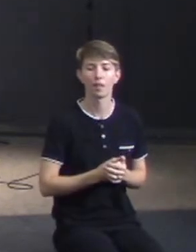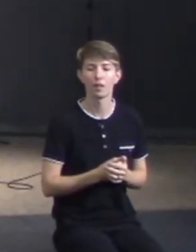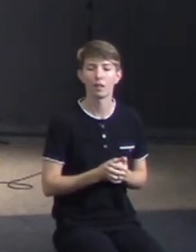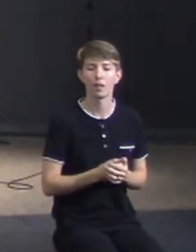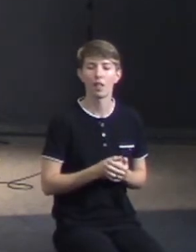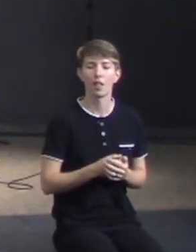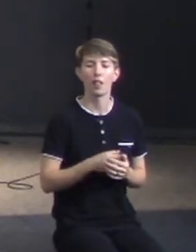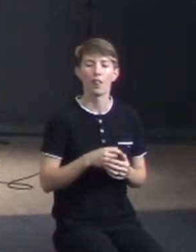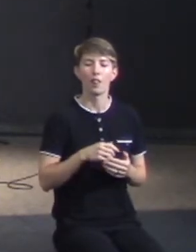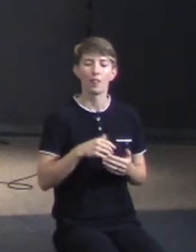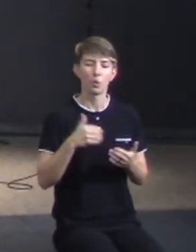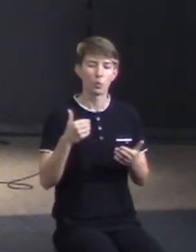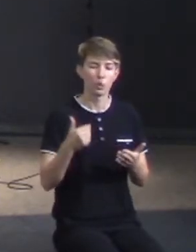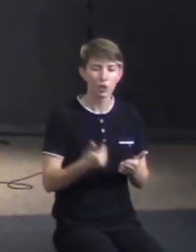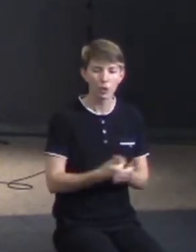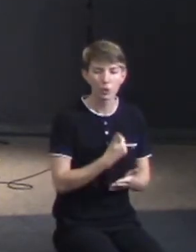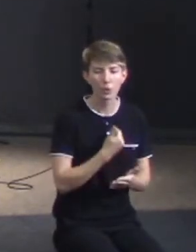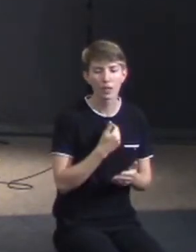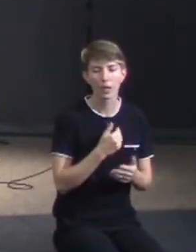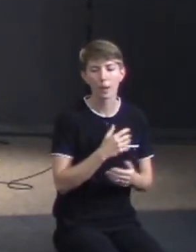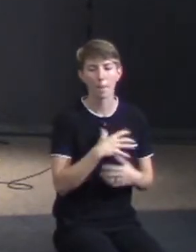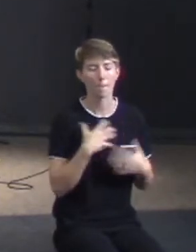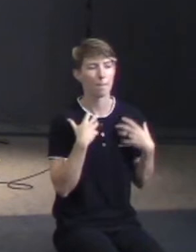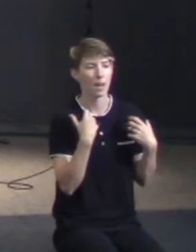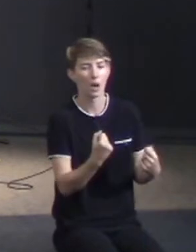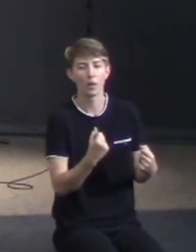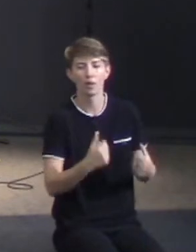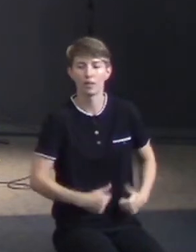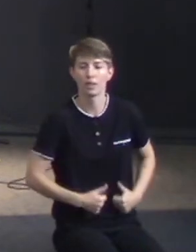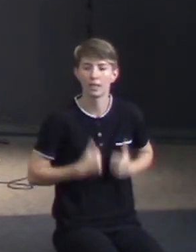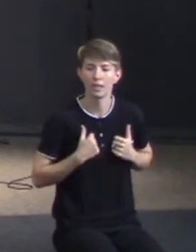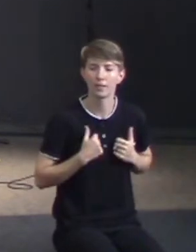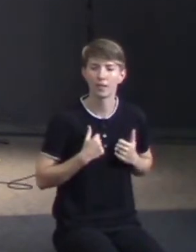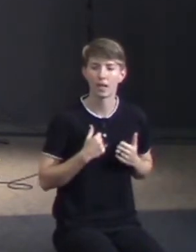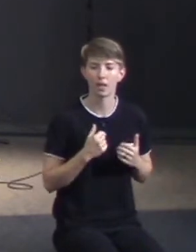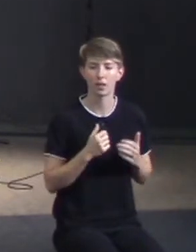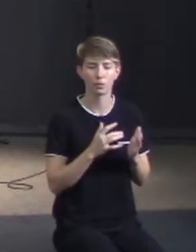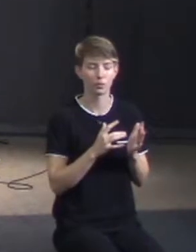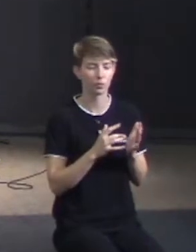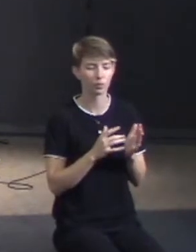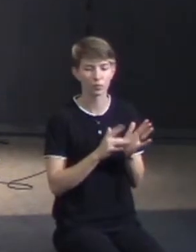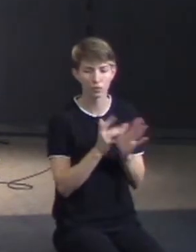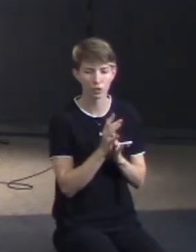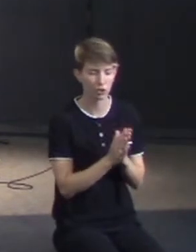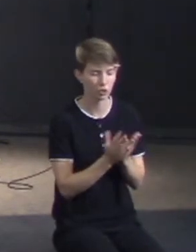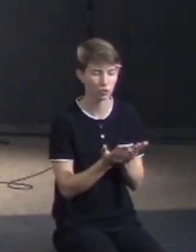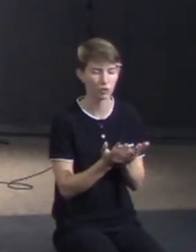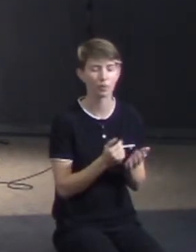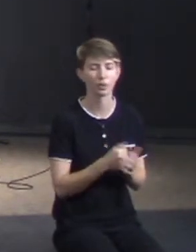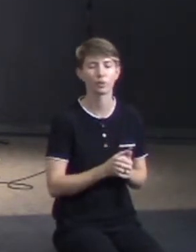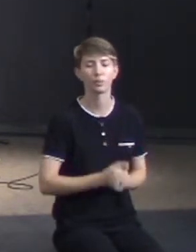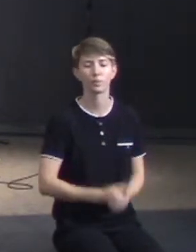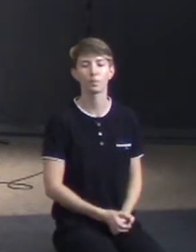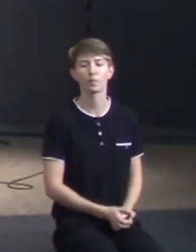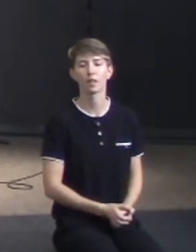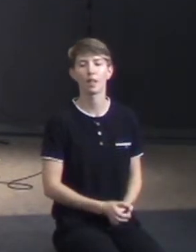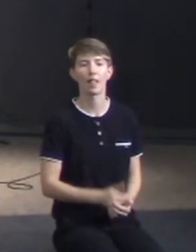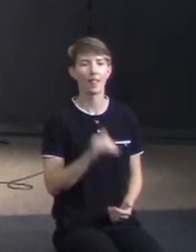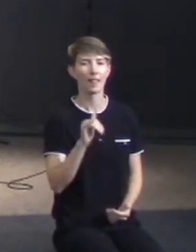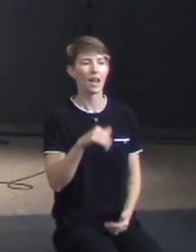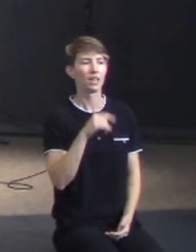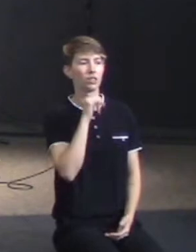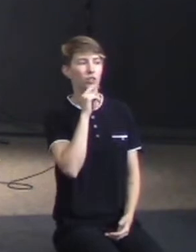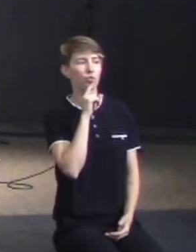The Renewing Power of Living Out Scripture. The Renewing Power of Living Out Scripture, because that is